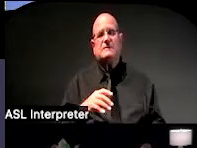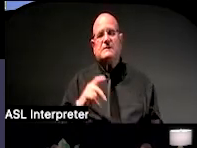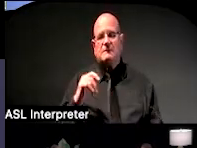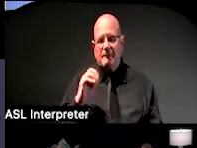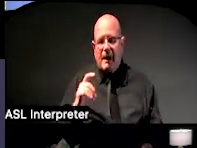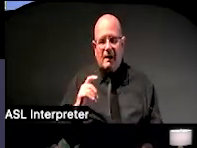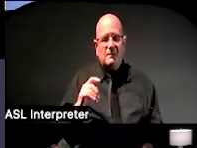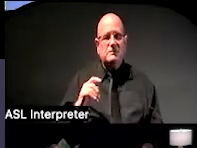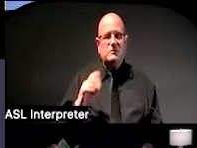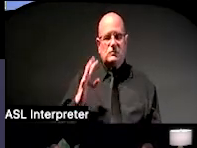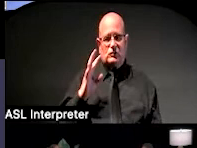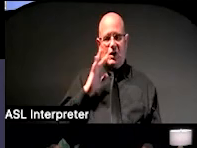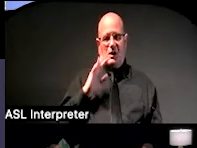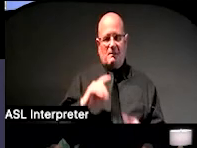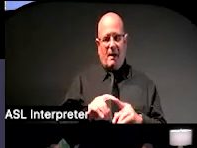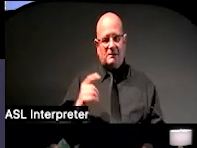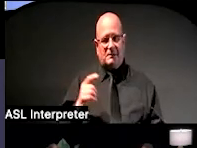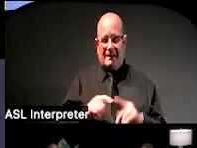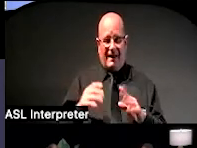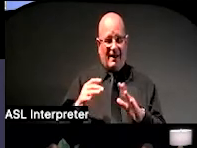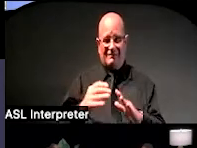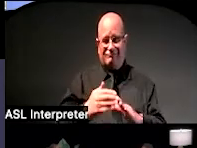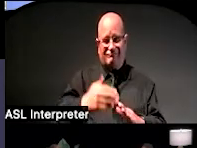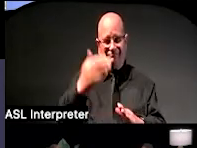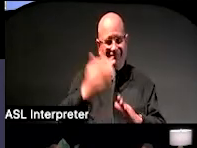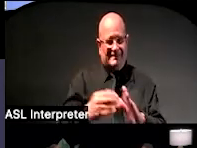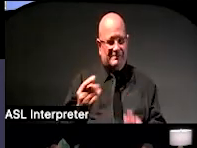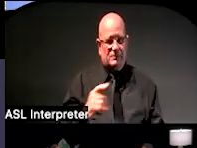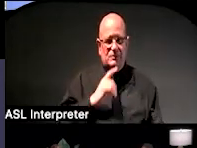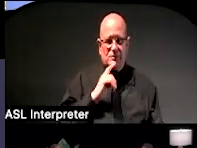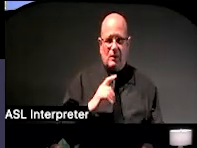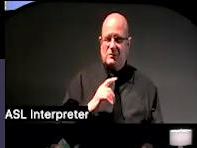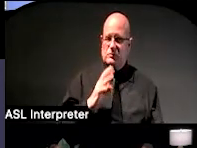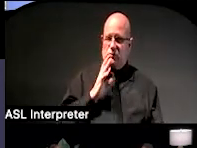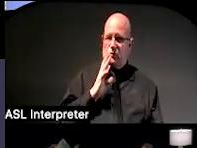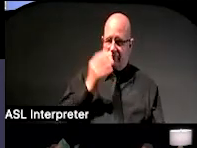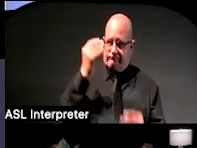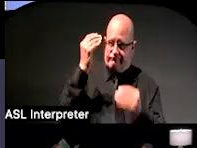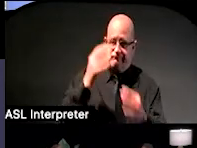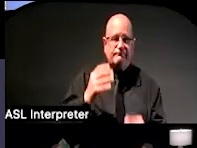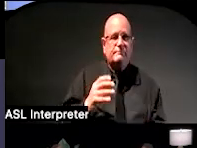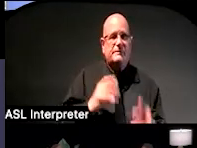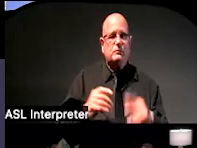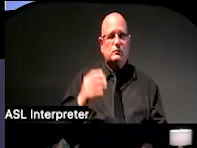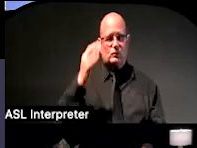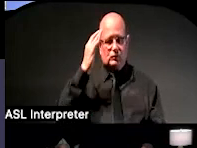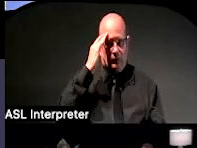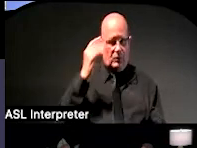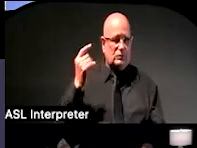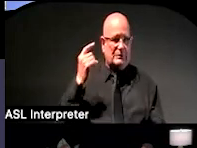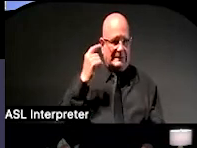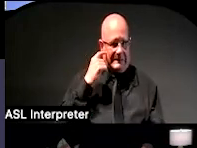already discussed, but now we're at the end. Is there something that you really want the audience, the listeners to know, to hear as